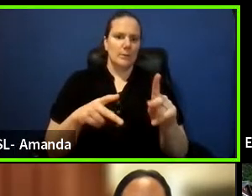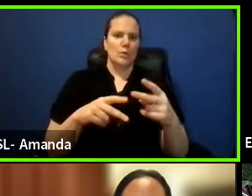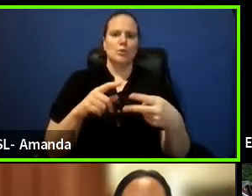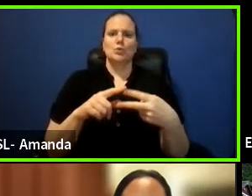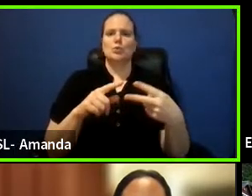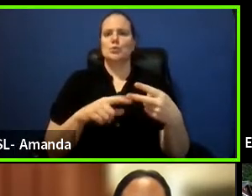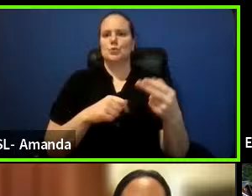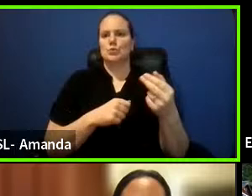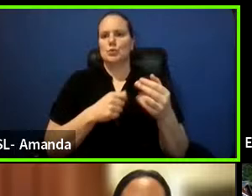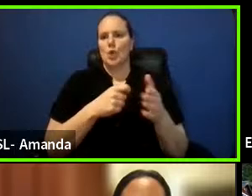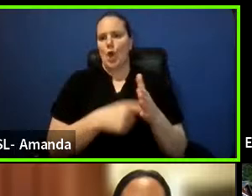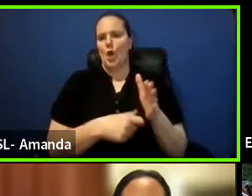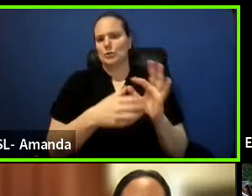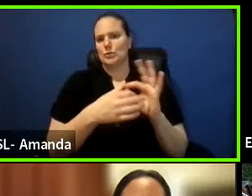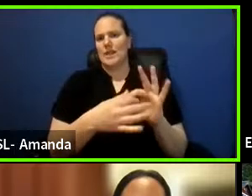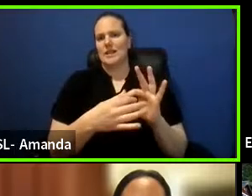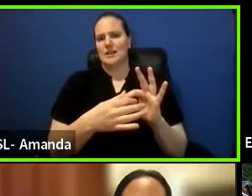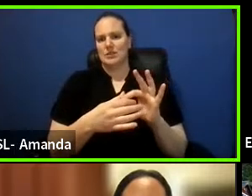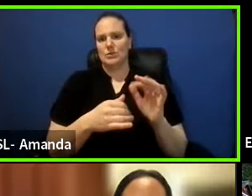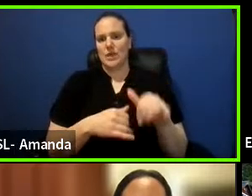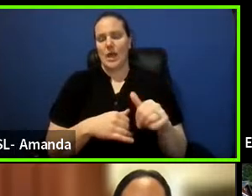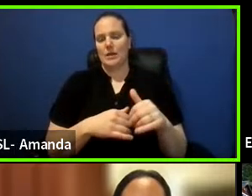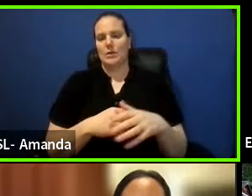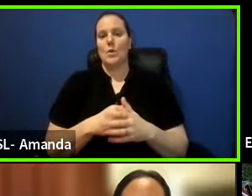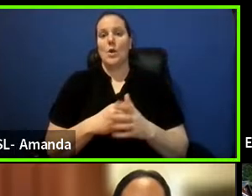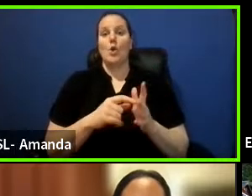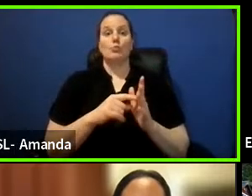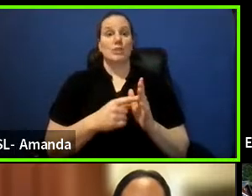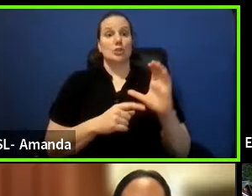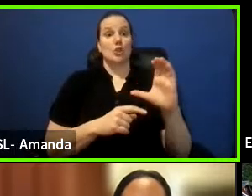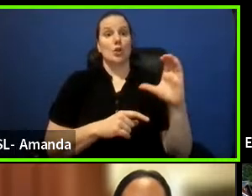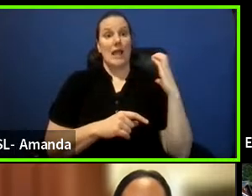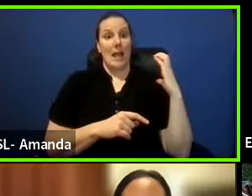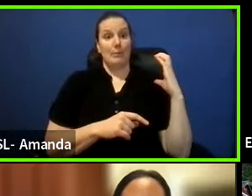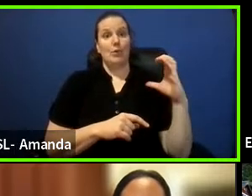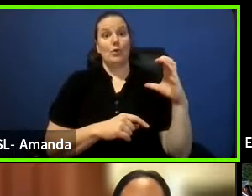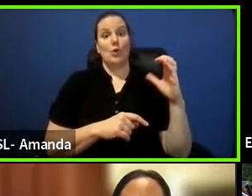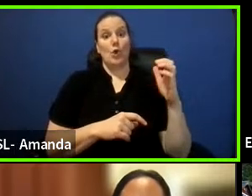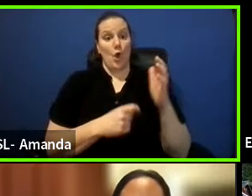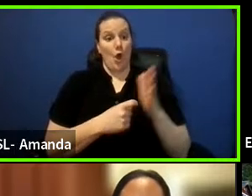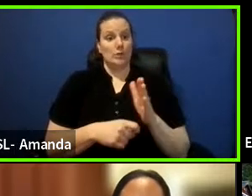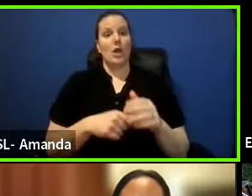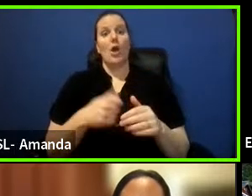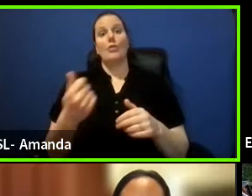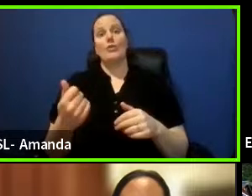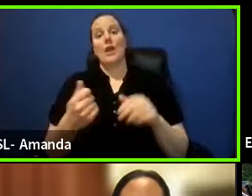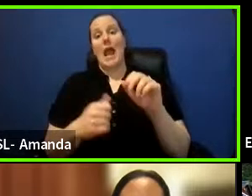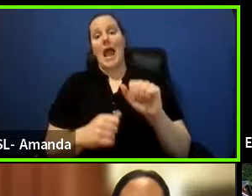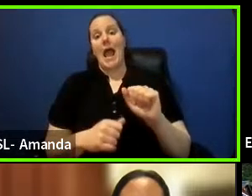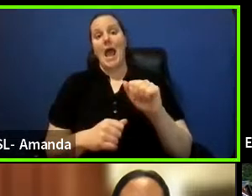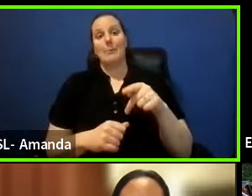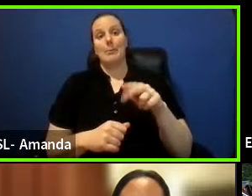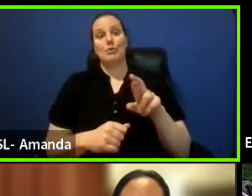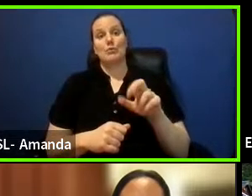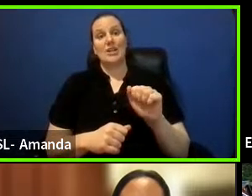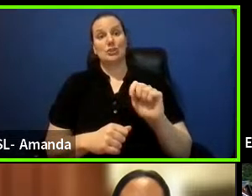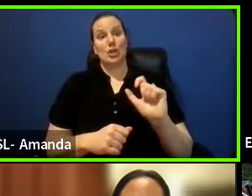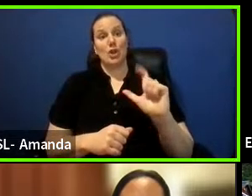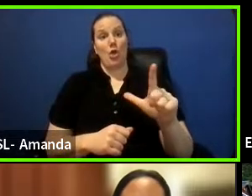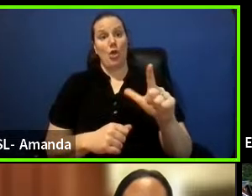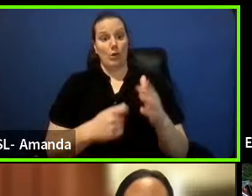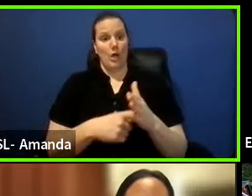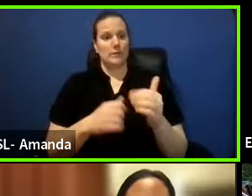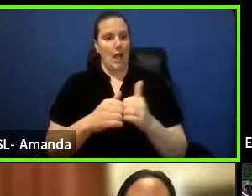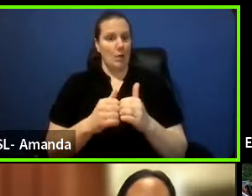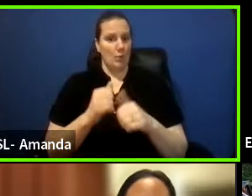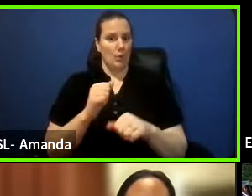costs related to these stations. One is the original capital cost, but the other is the operational cost of how they work. And